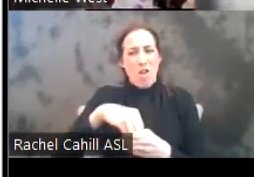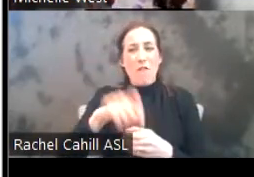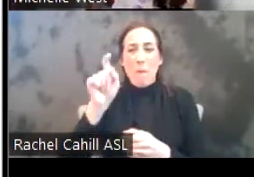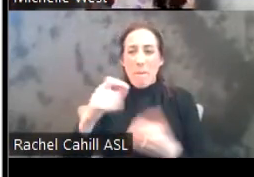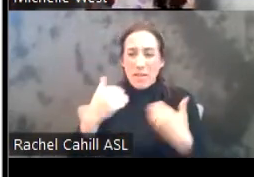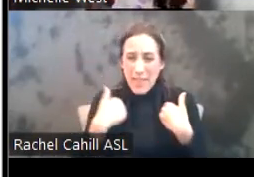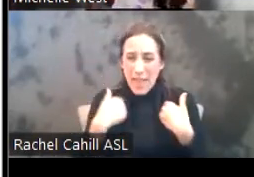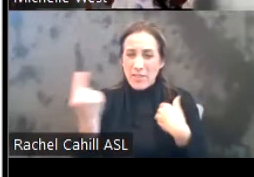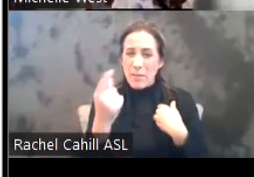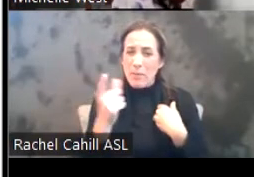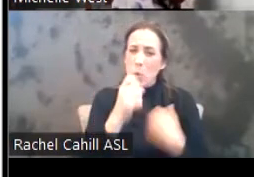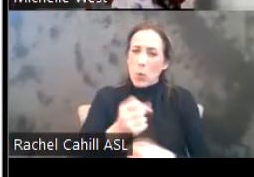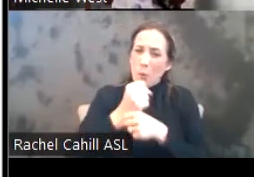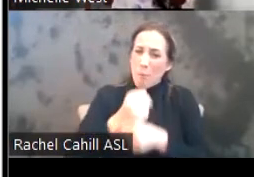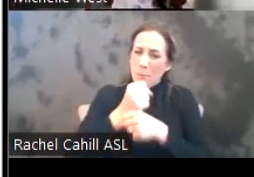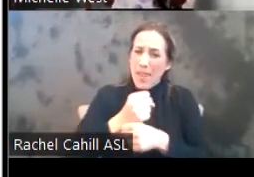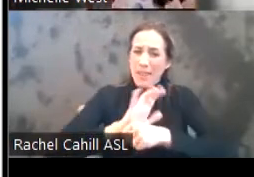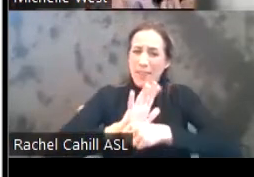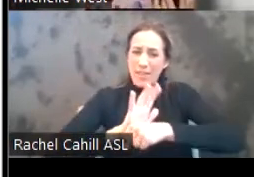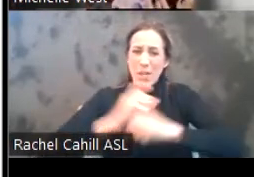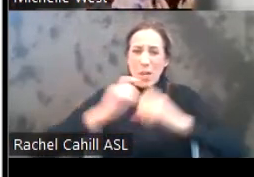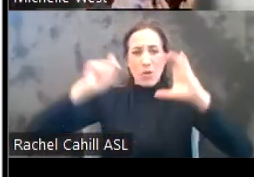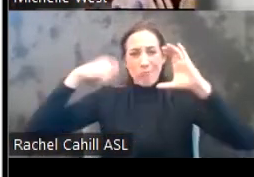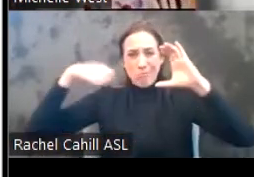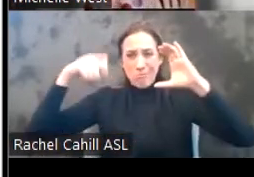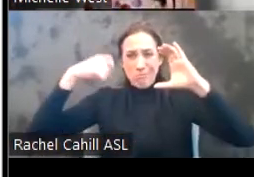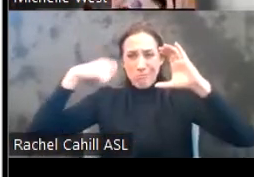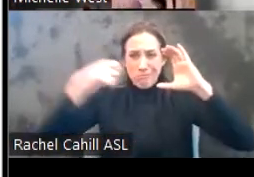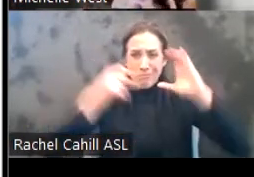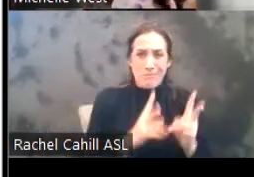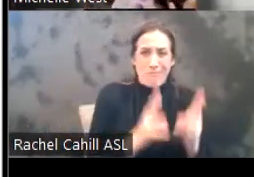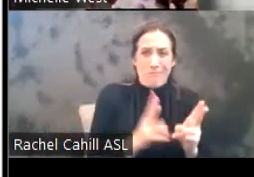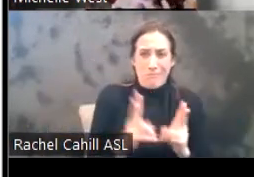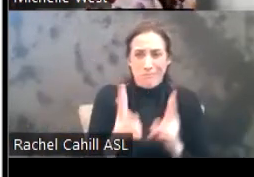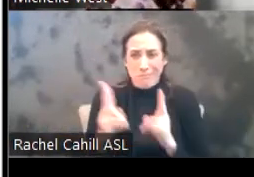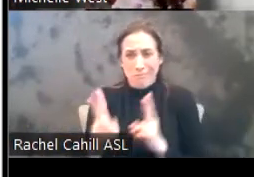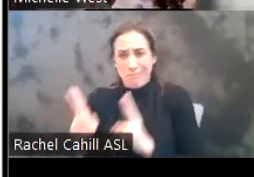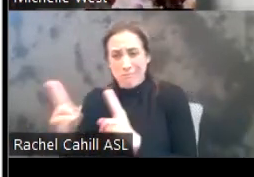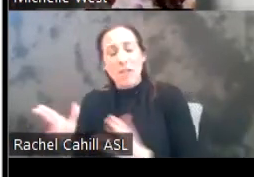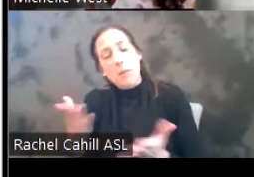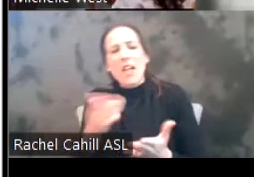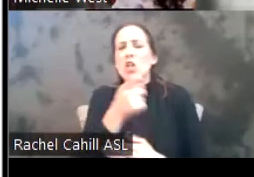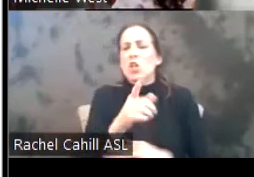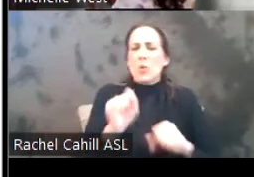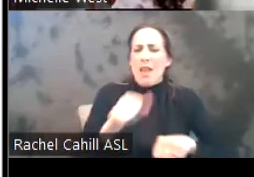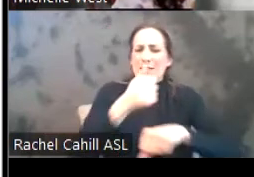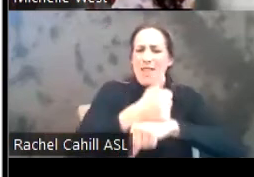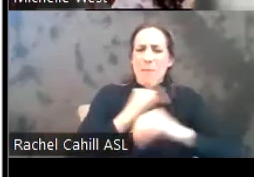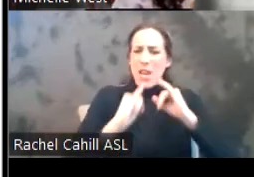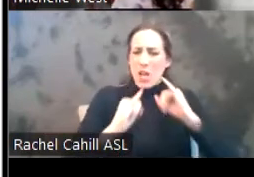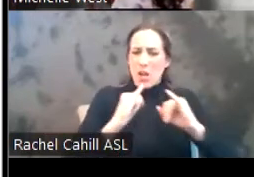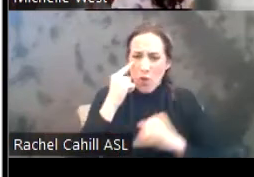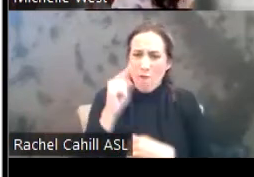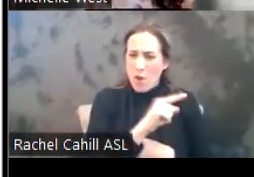the production for you. And the production is filming. You can set up the interviews for them, and that's a real